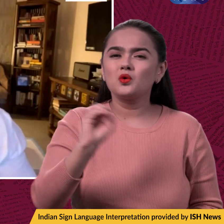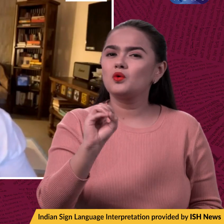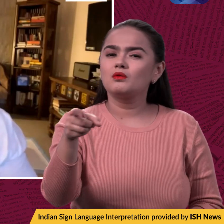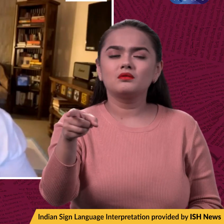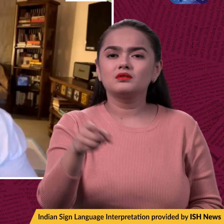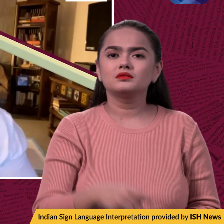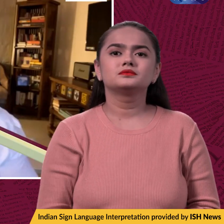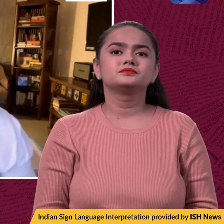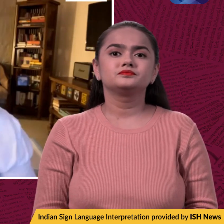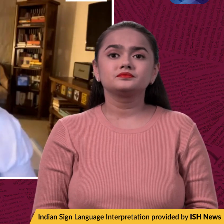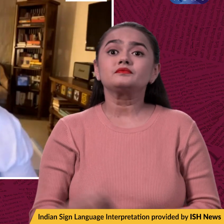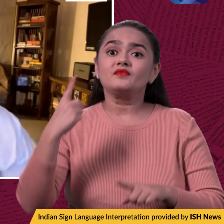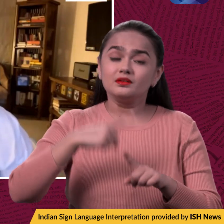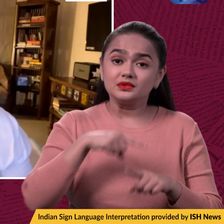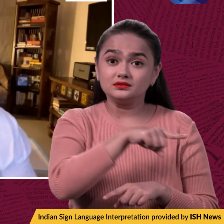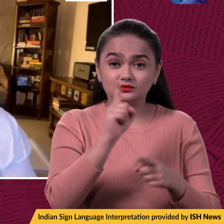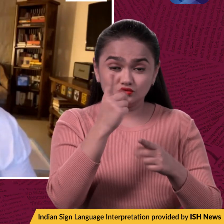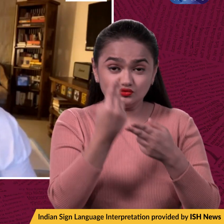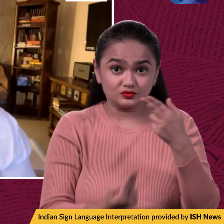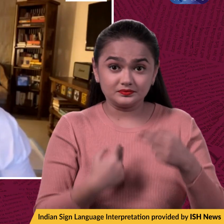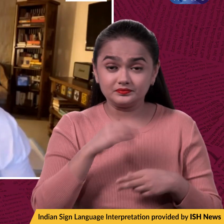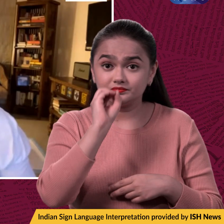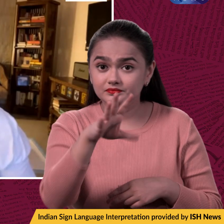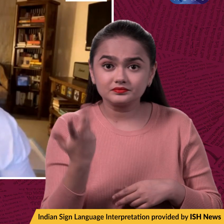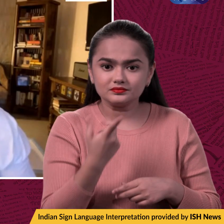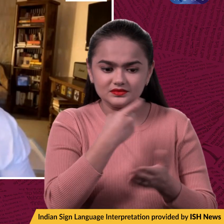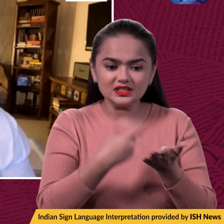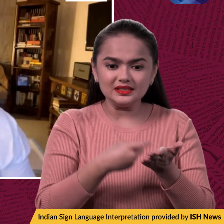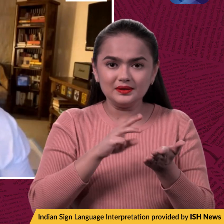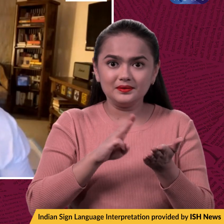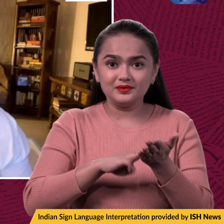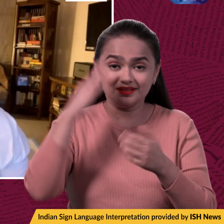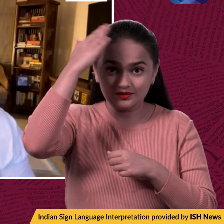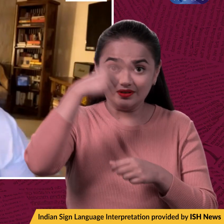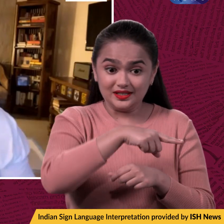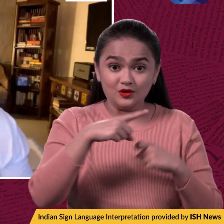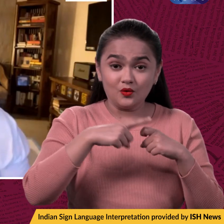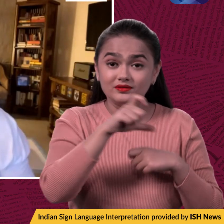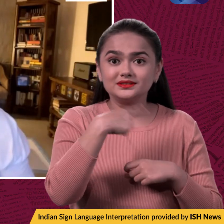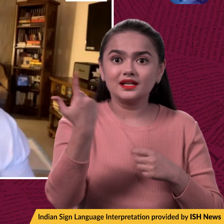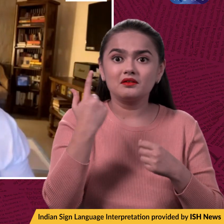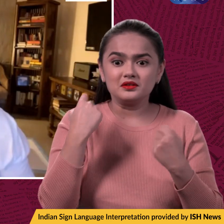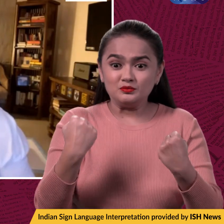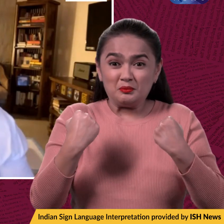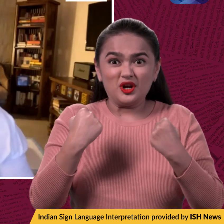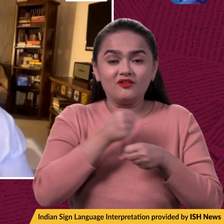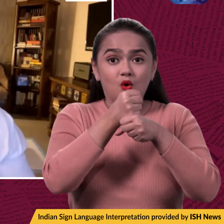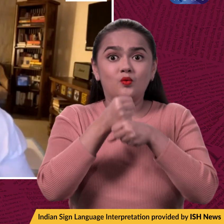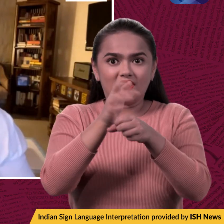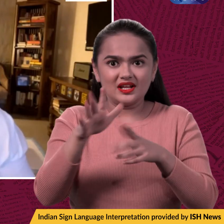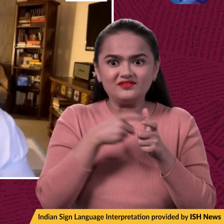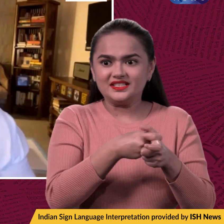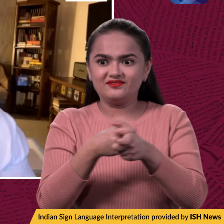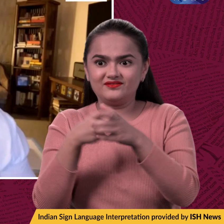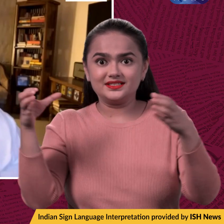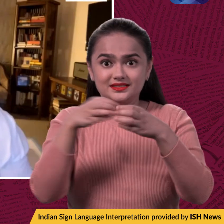terror attacks. Also, a story that must take note: President Ramnath Kovind presented Gallantry Awards for